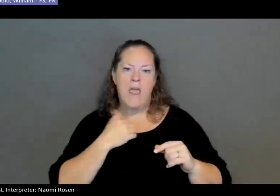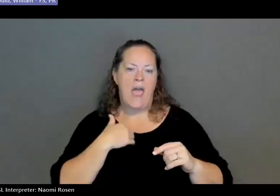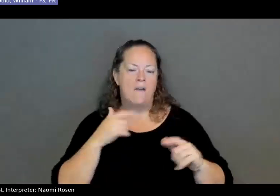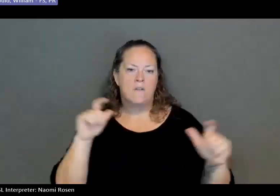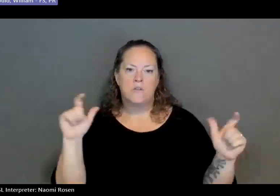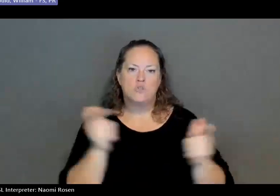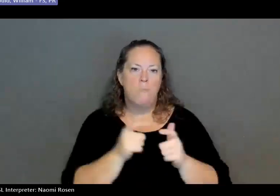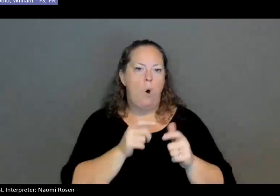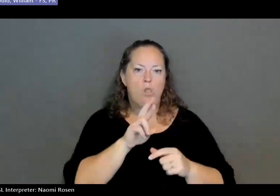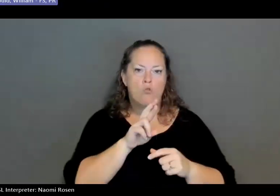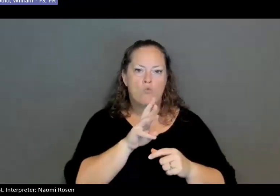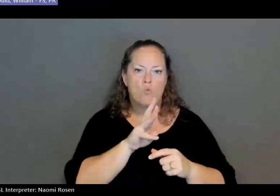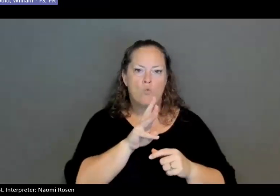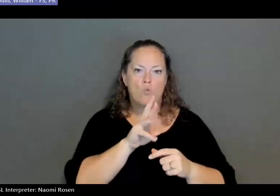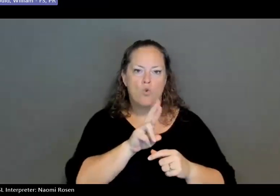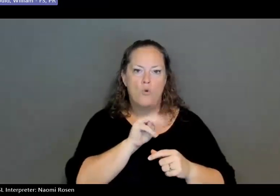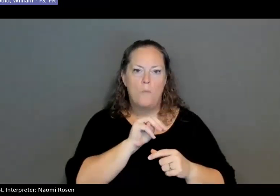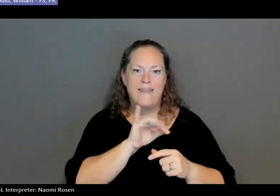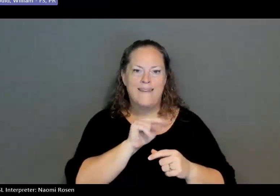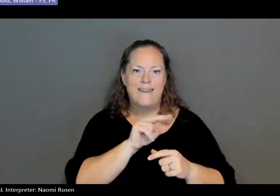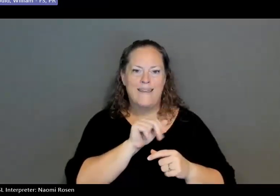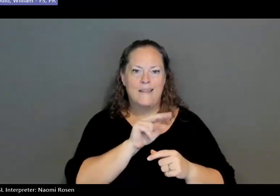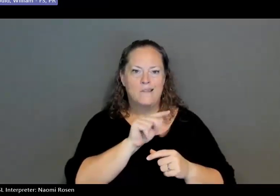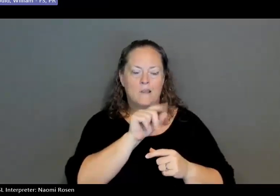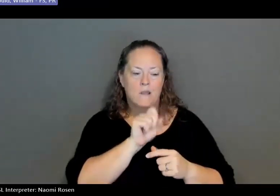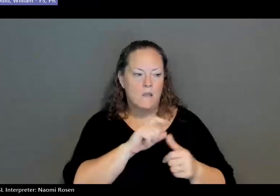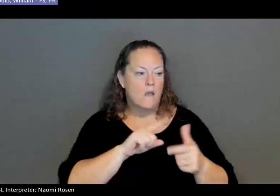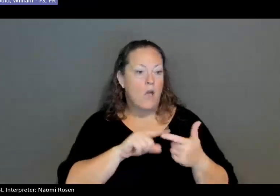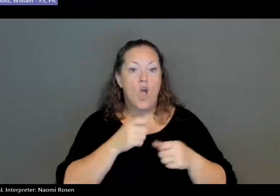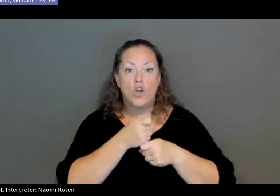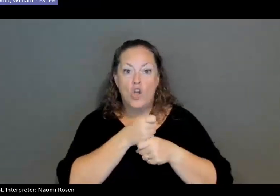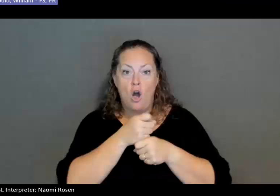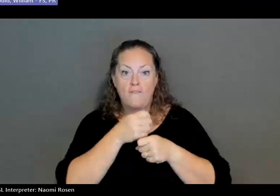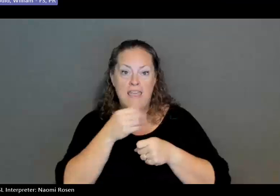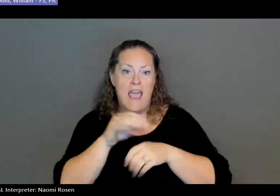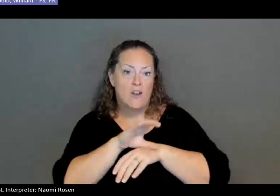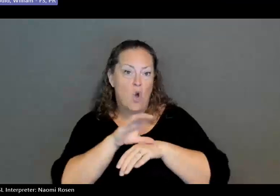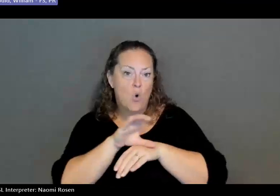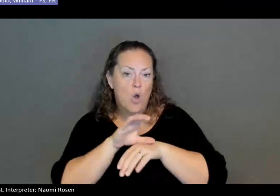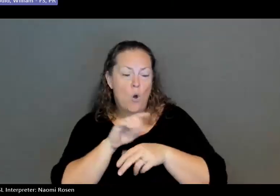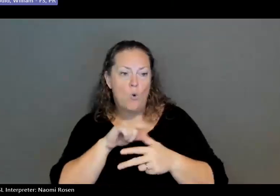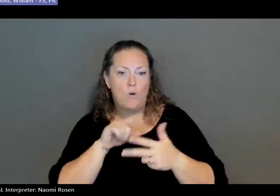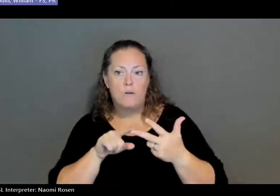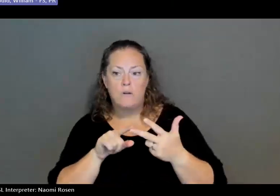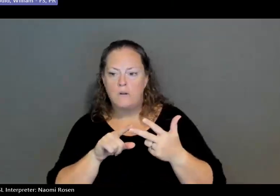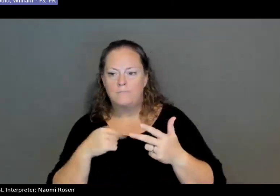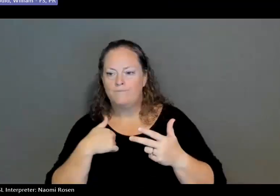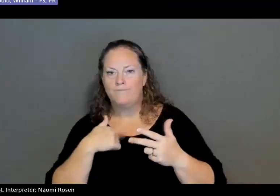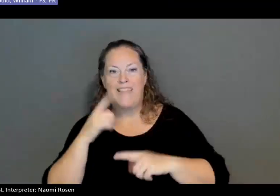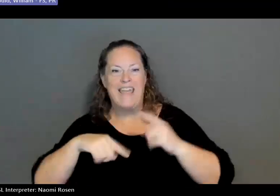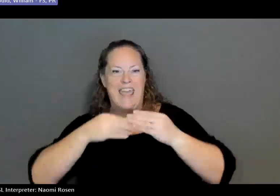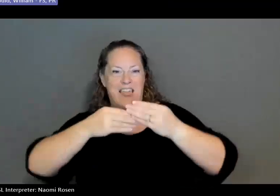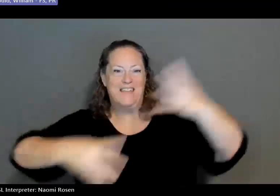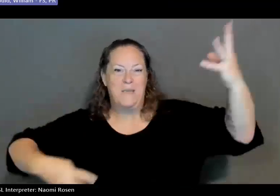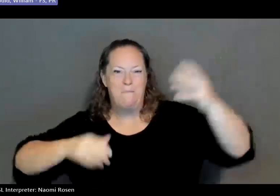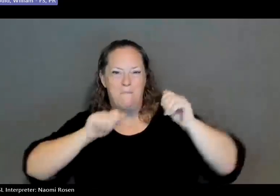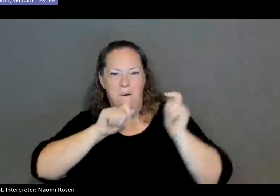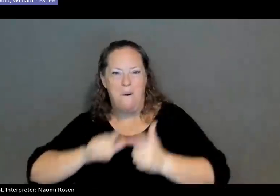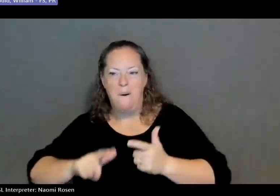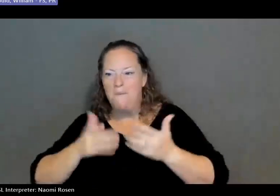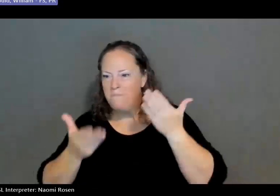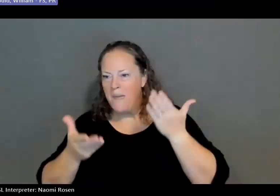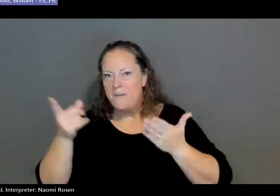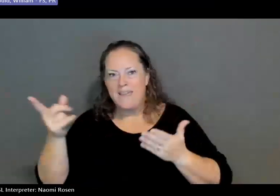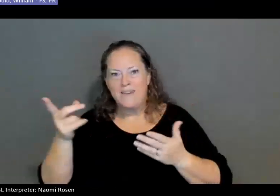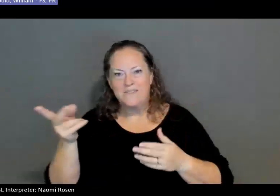ruminants, coffee and cocoa. I probably can't list them all out. Maybe Diana or